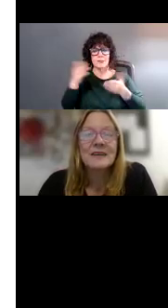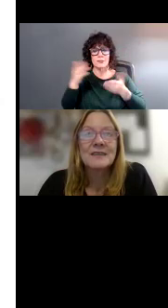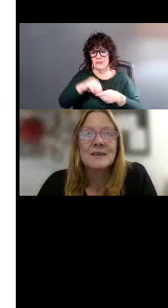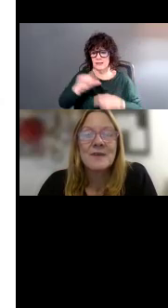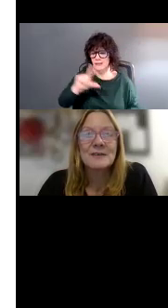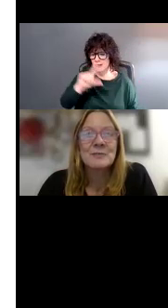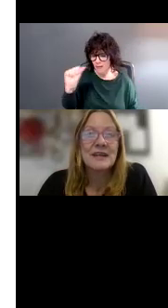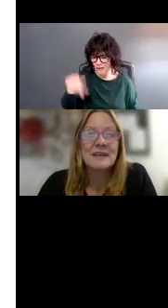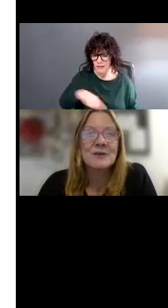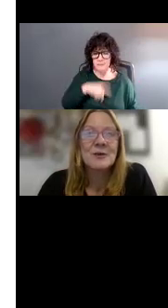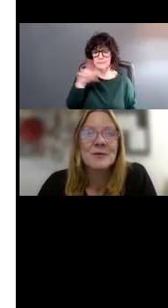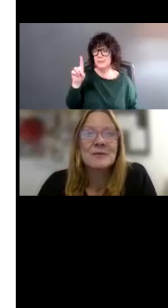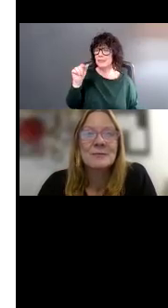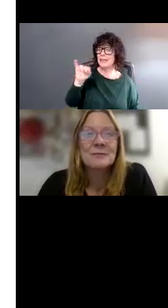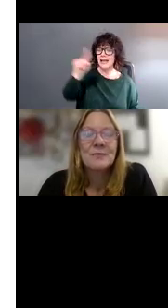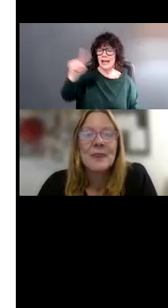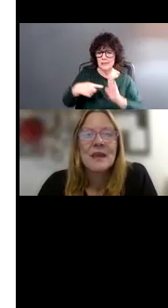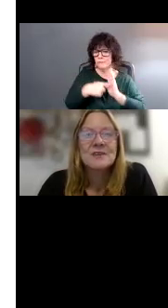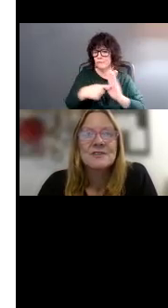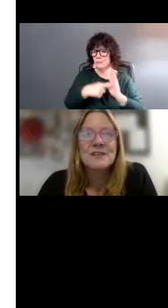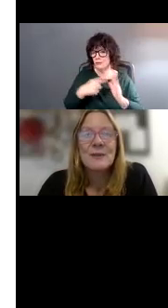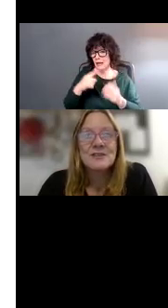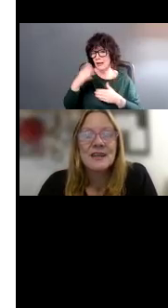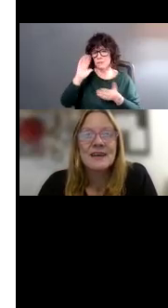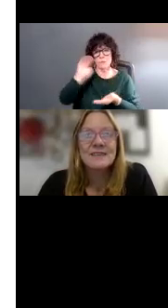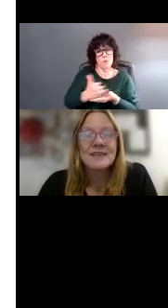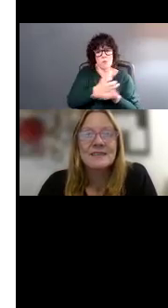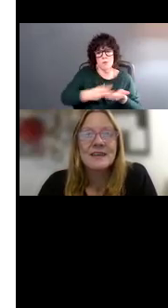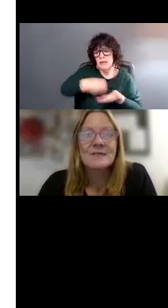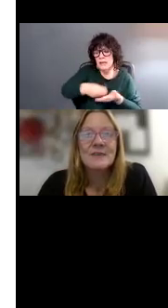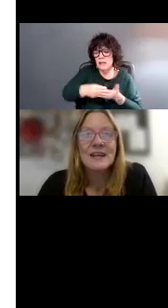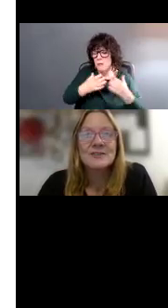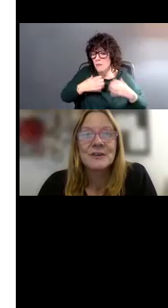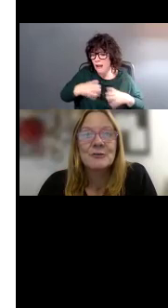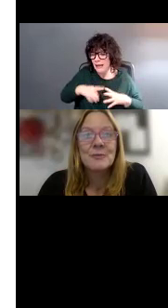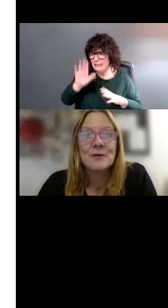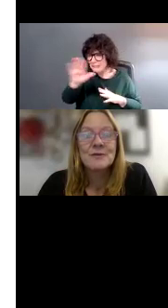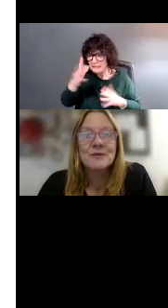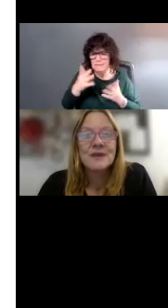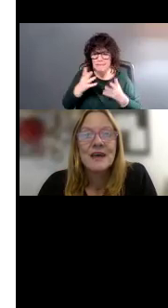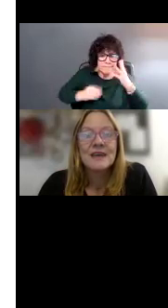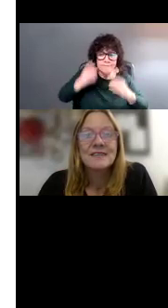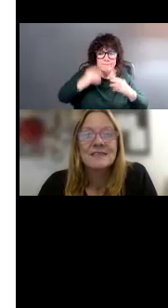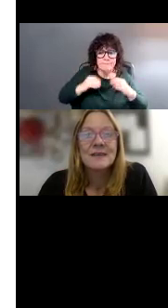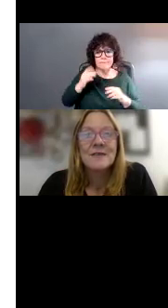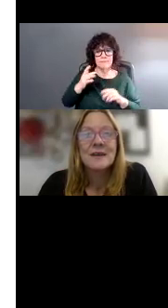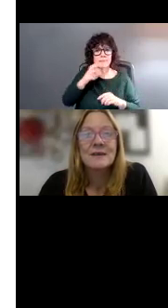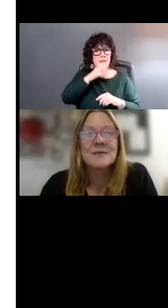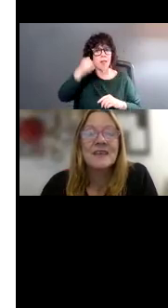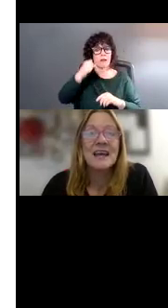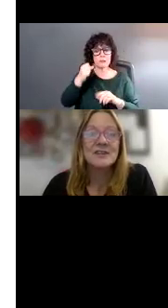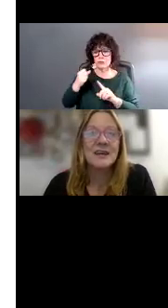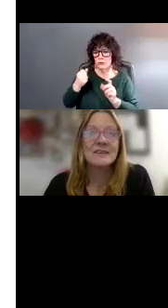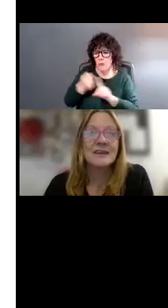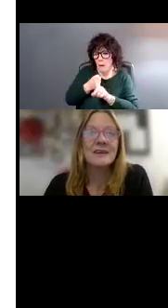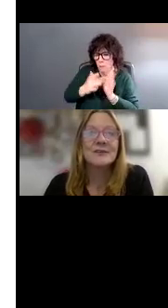conservatorships, and advanced planning documents. She specializes in financial elder abuse, assisting victims